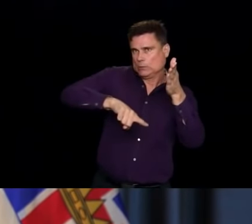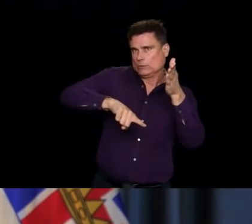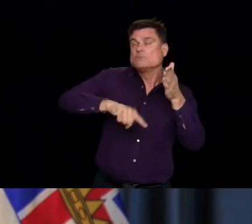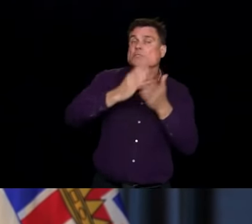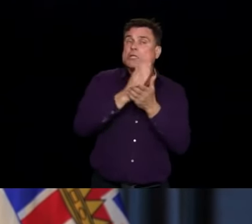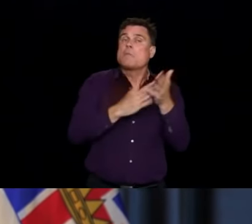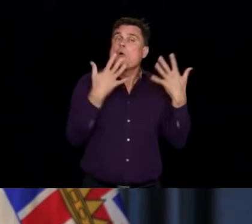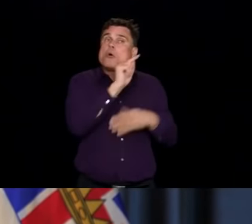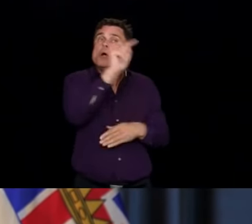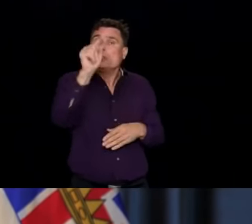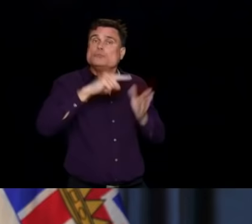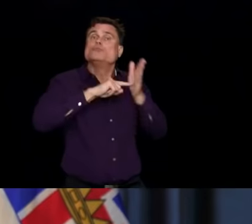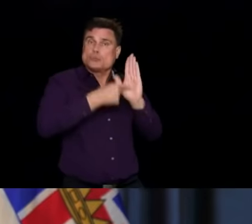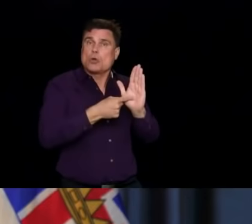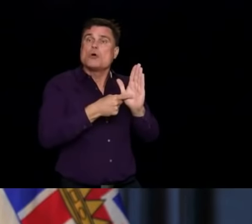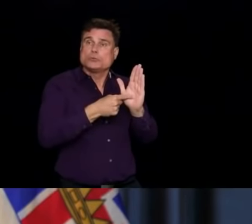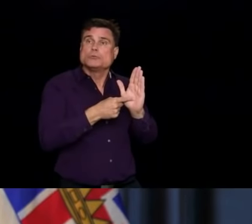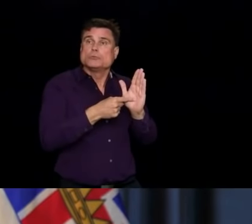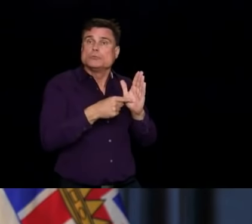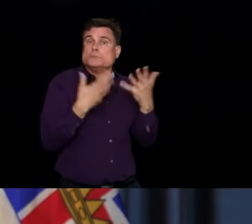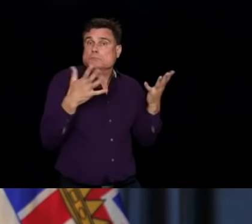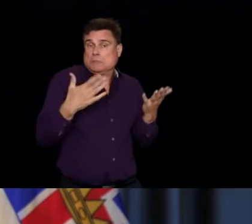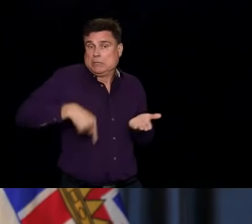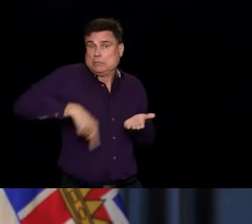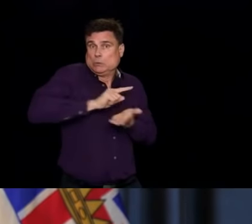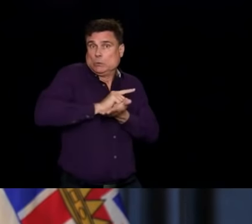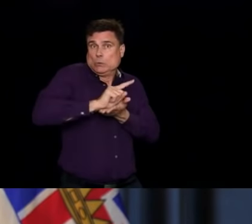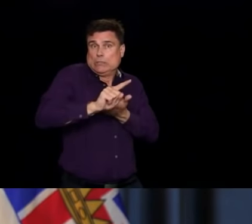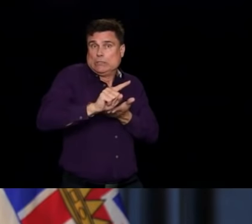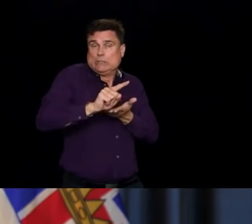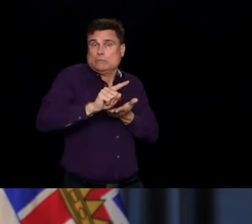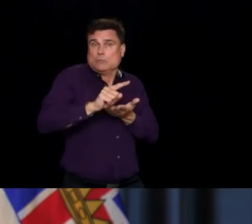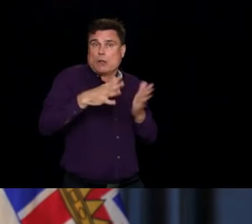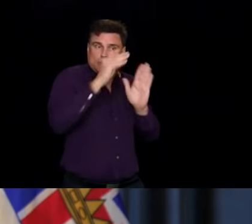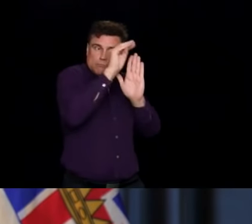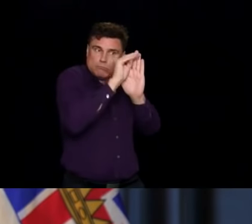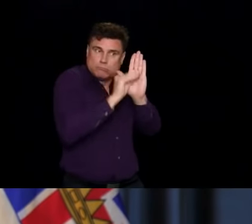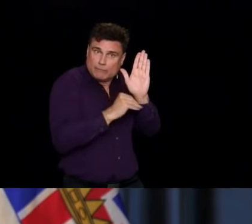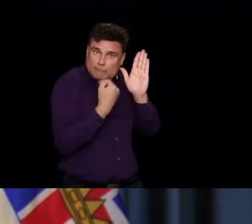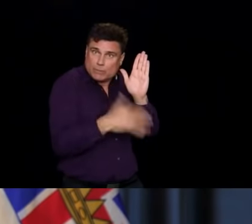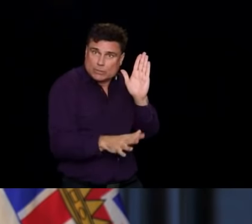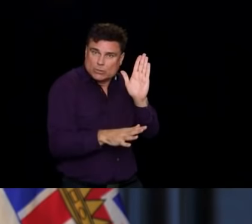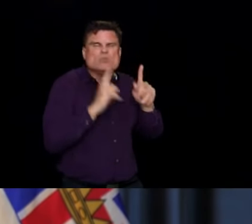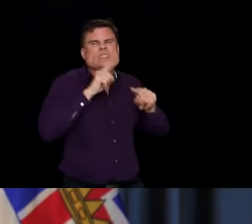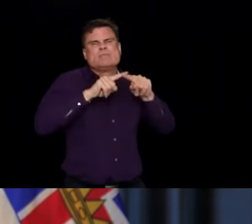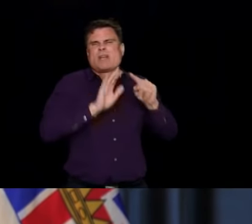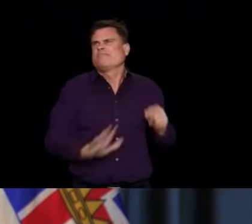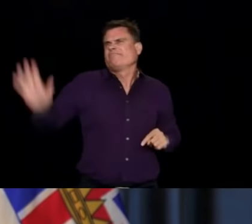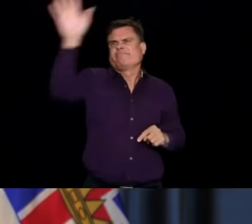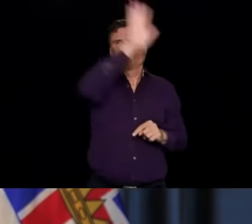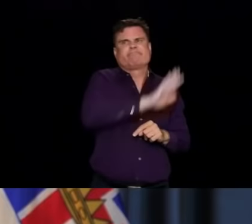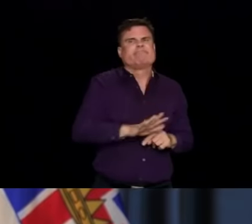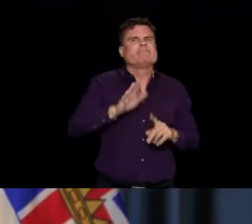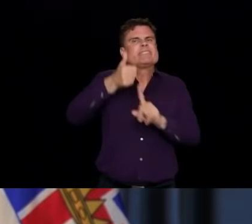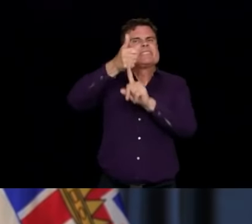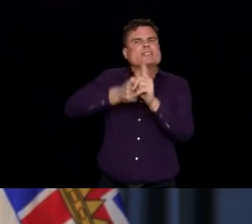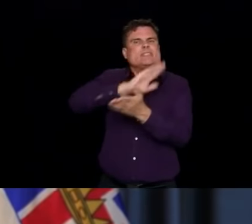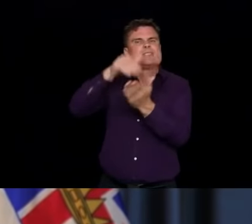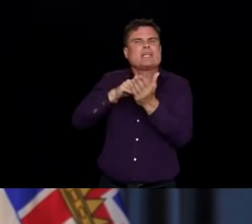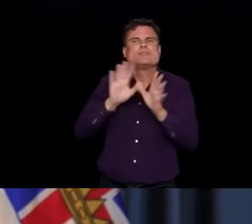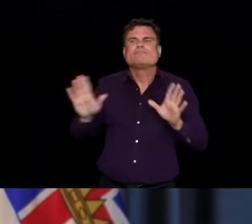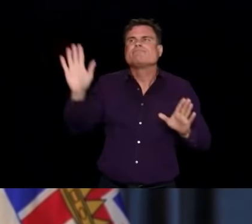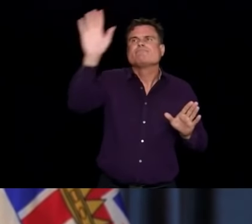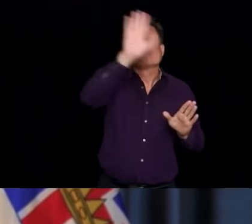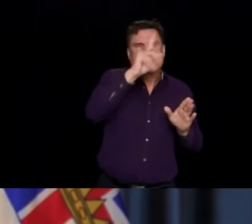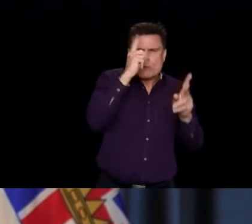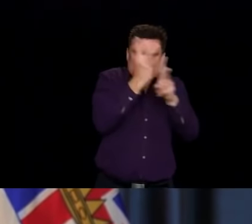early as today or coming days in some facilities and later in others, depending on the work required at each facility to